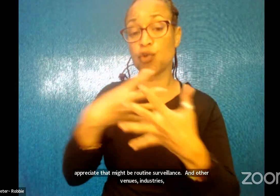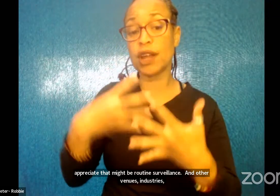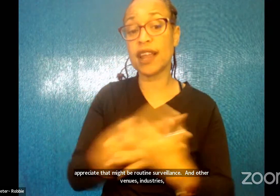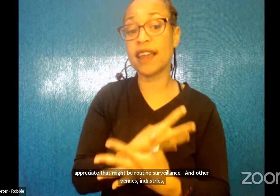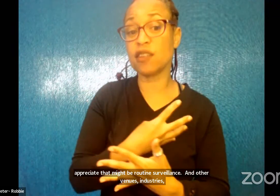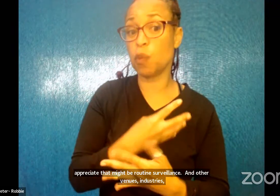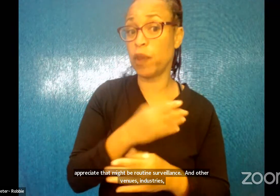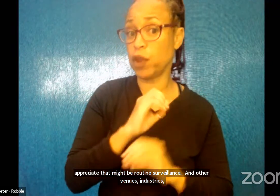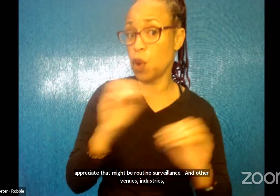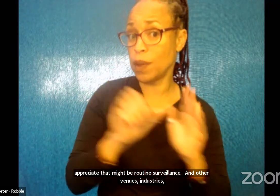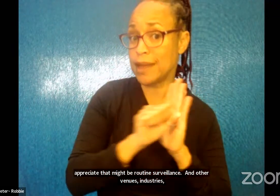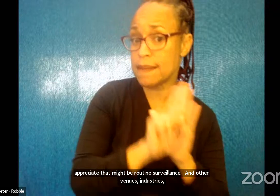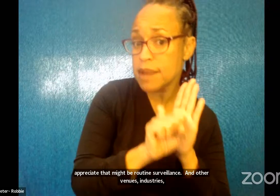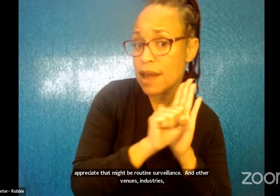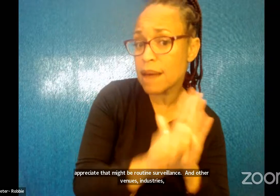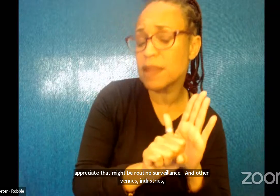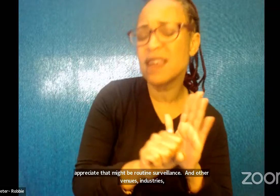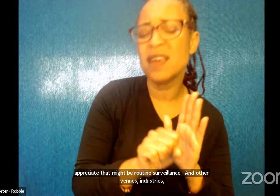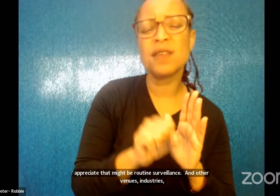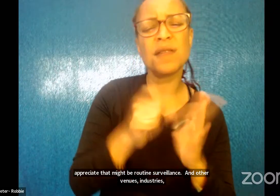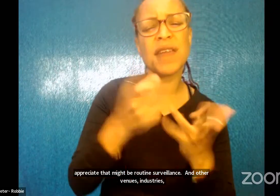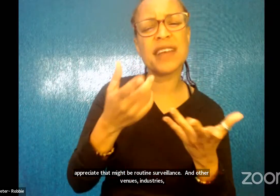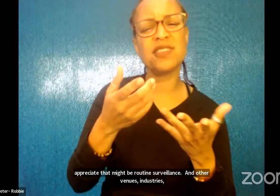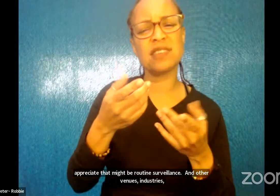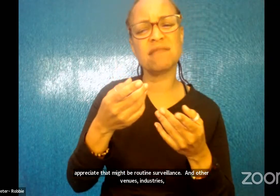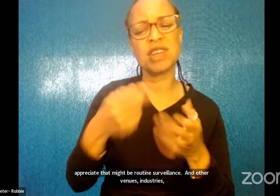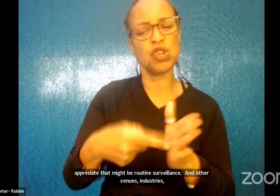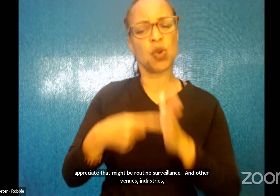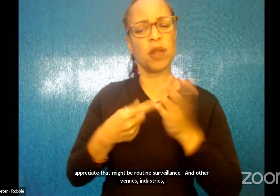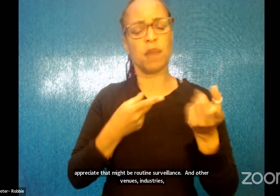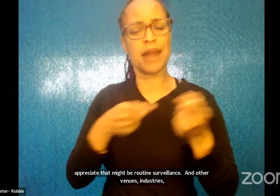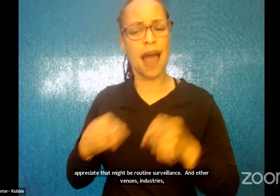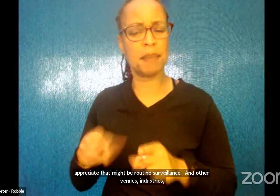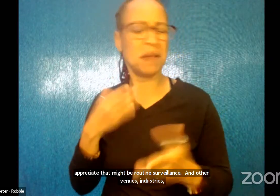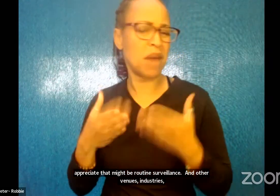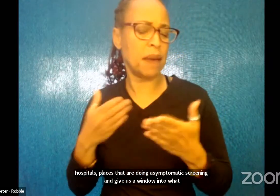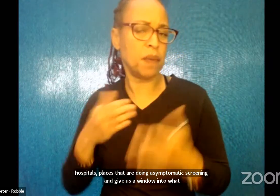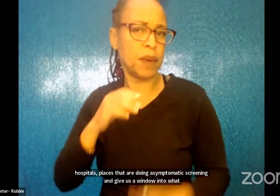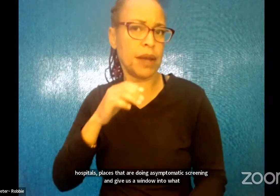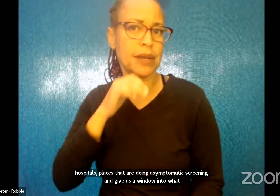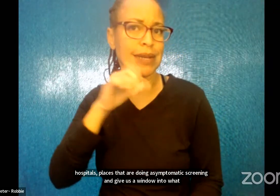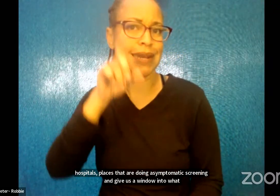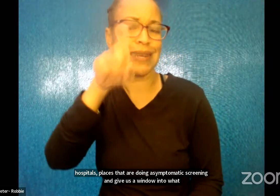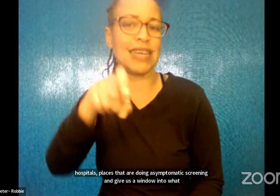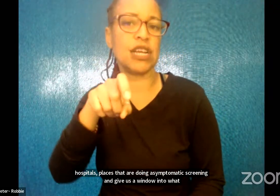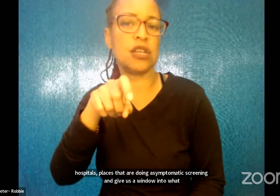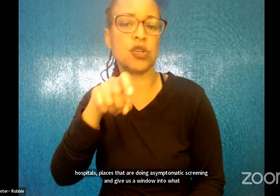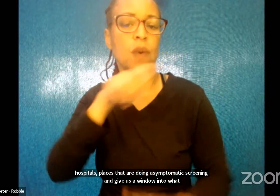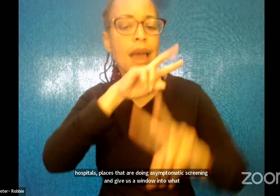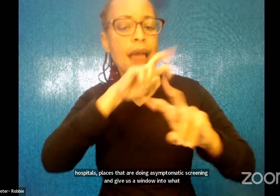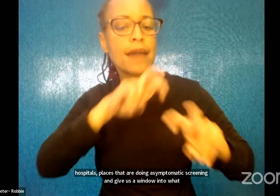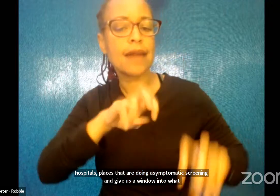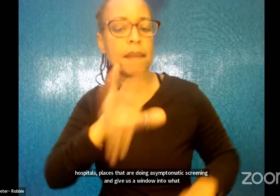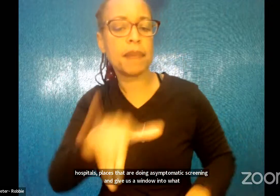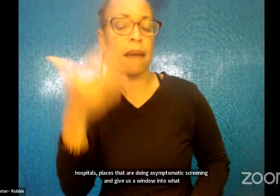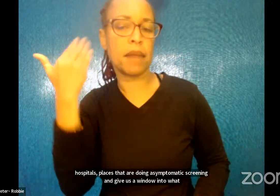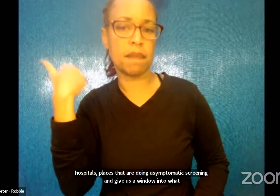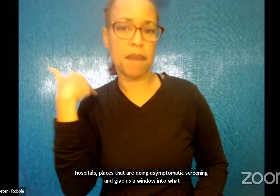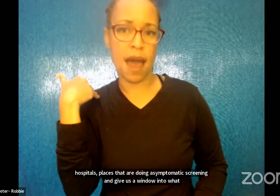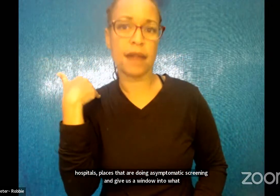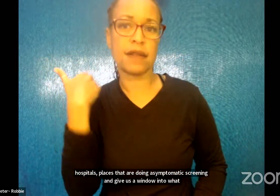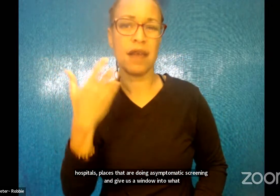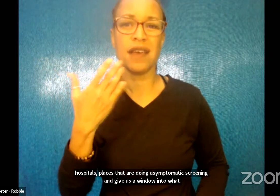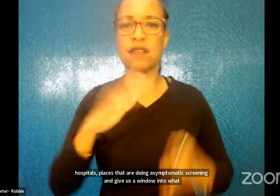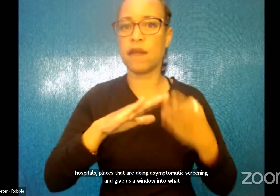into what is happening that maybe we haven't needed to look at before because we've had better indicators on the community level,